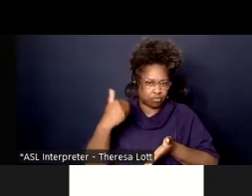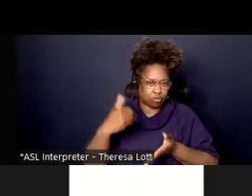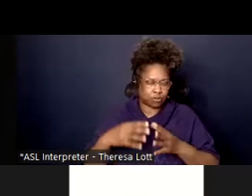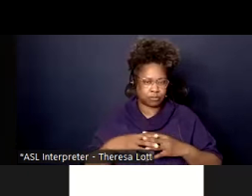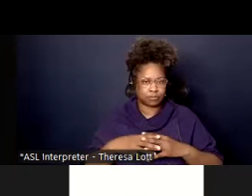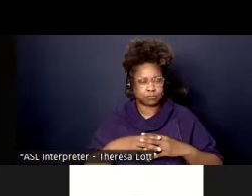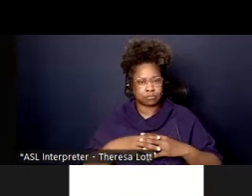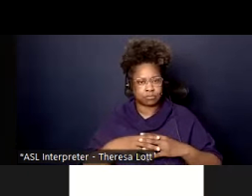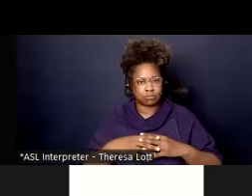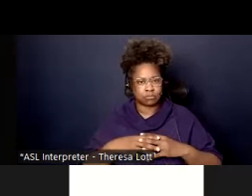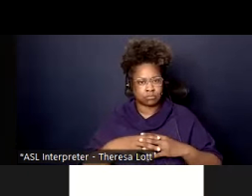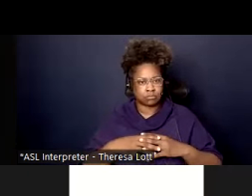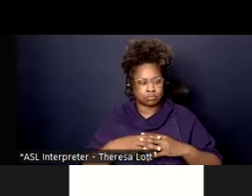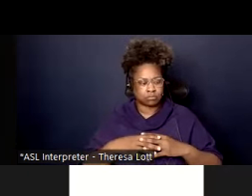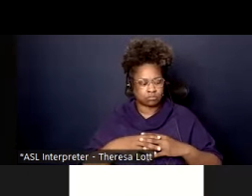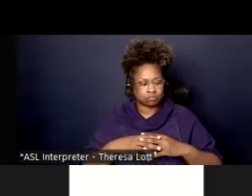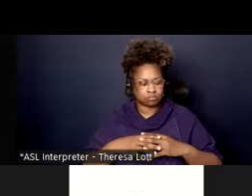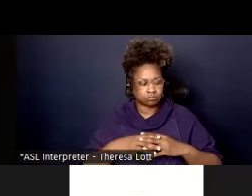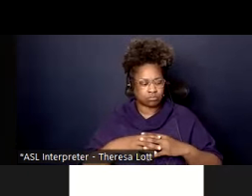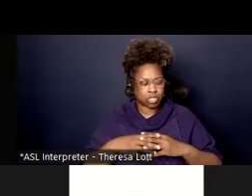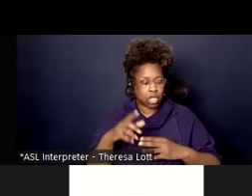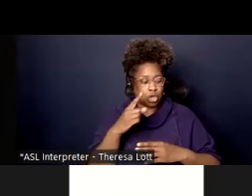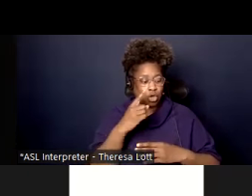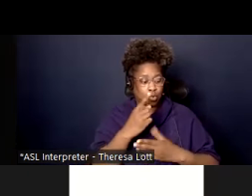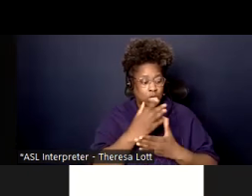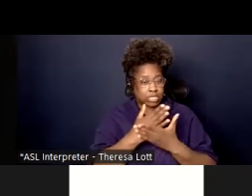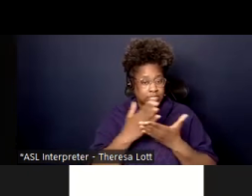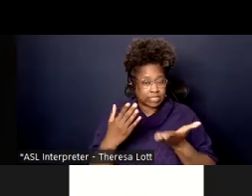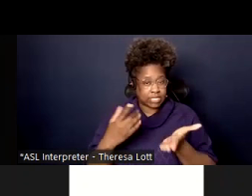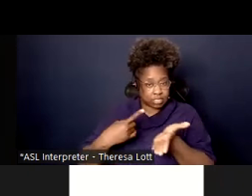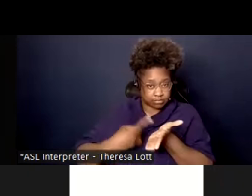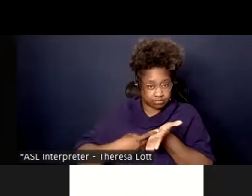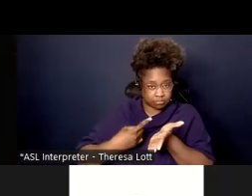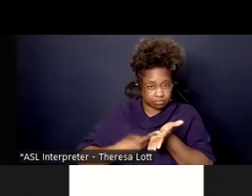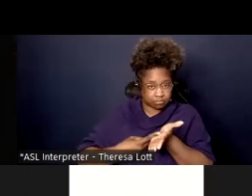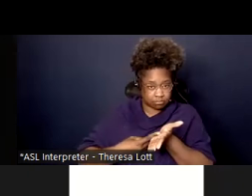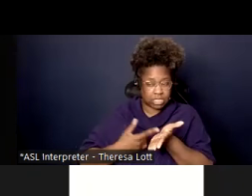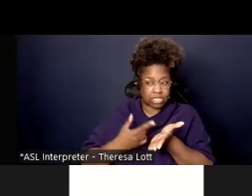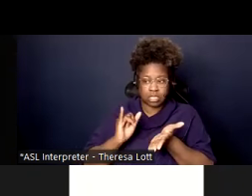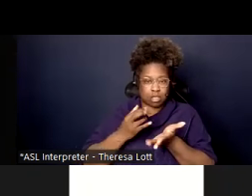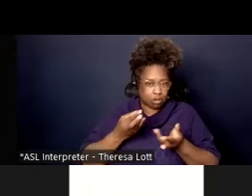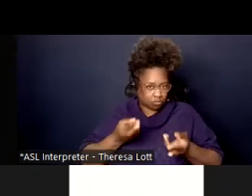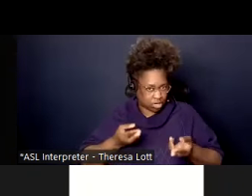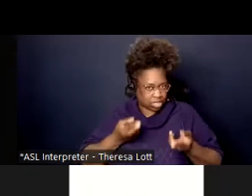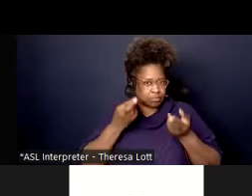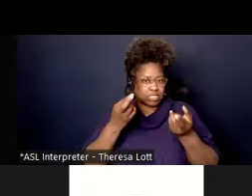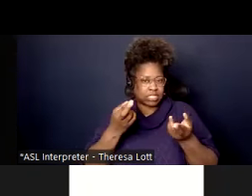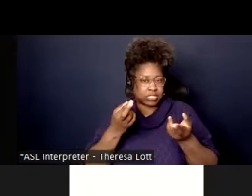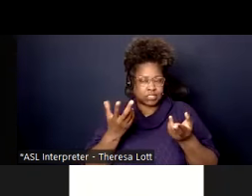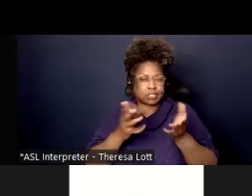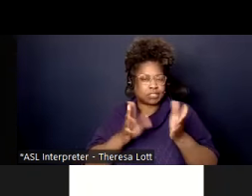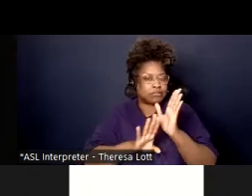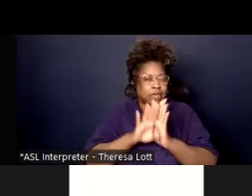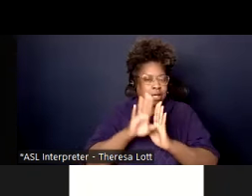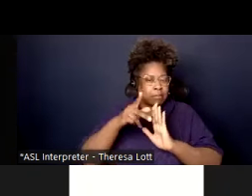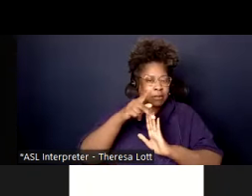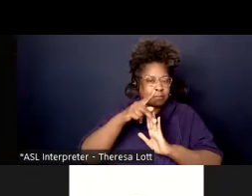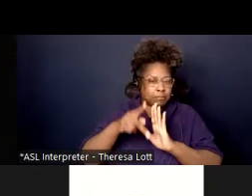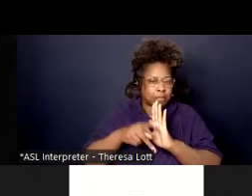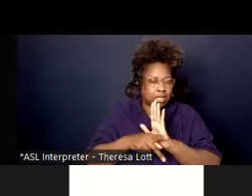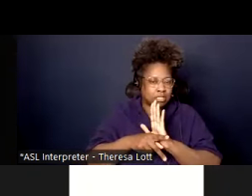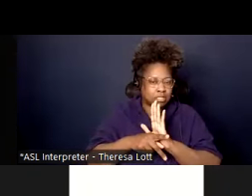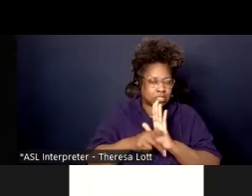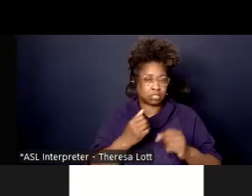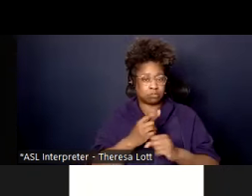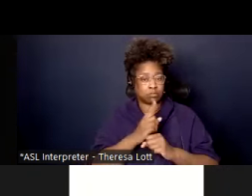think, one of the things that we're talking about in terms of, recommendations around development policies is to, ensure that